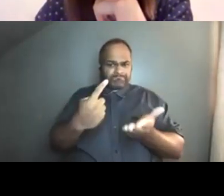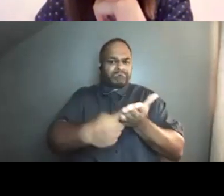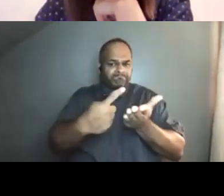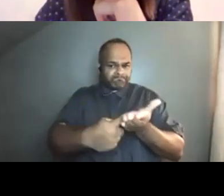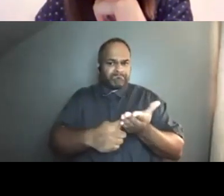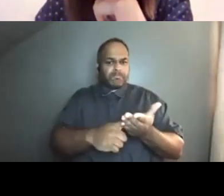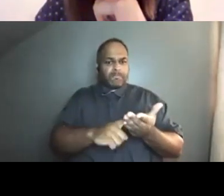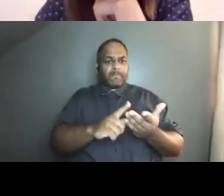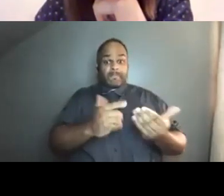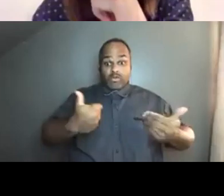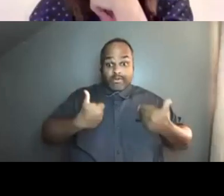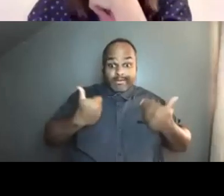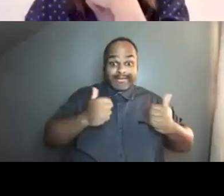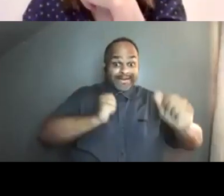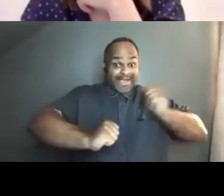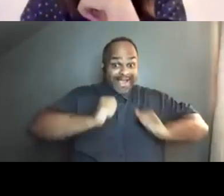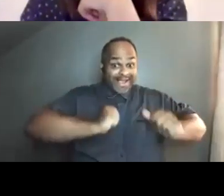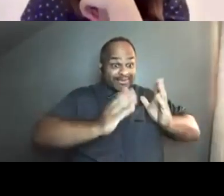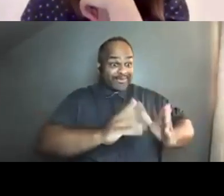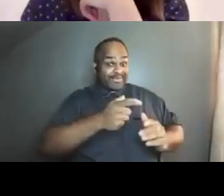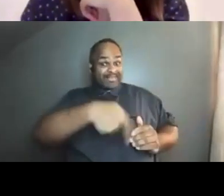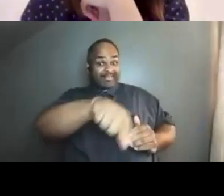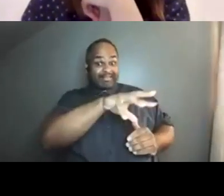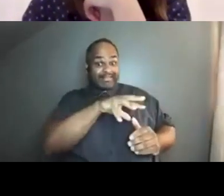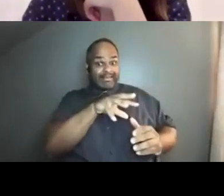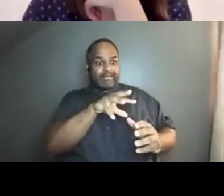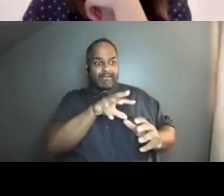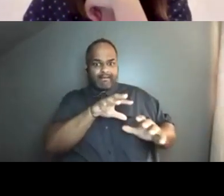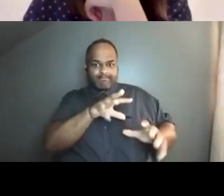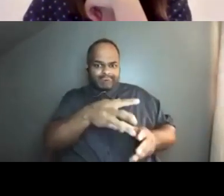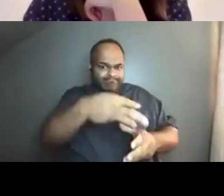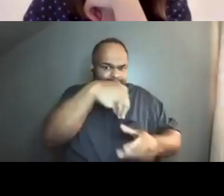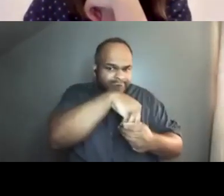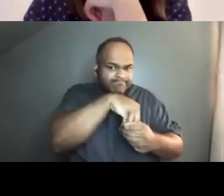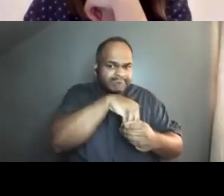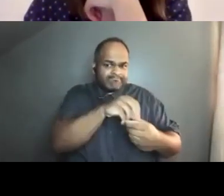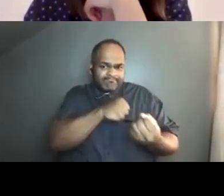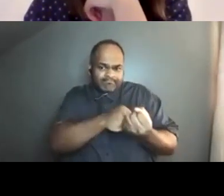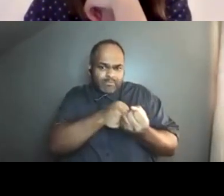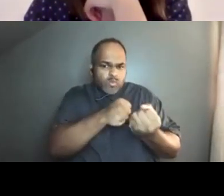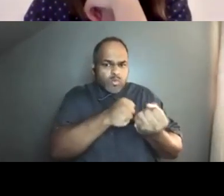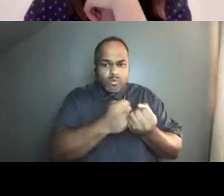and the young actors that she's worked with have been doing inclusion and how that is such an